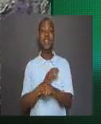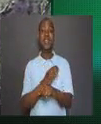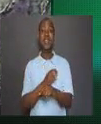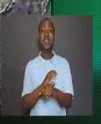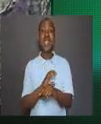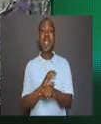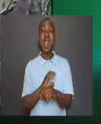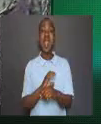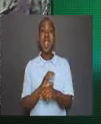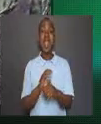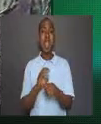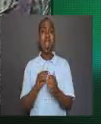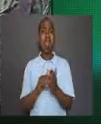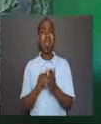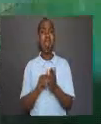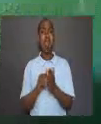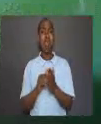to become flaccid.